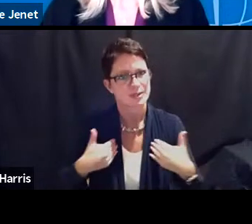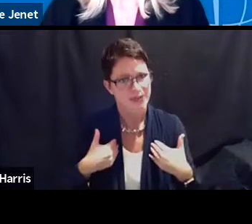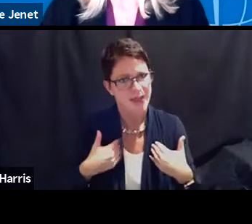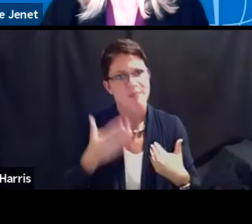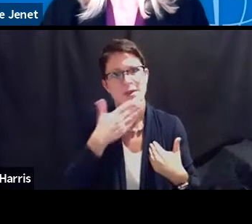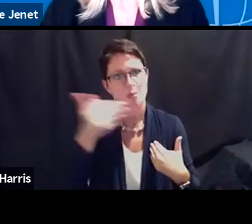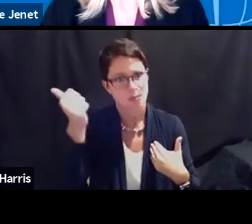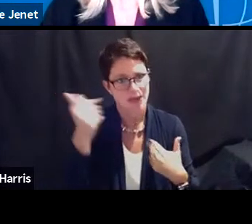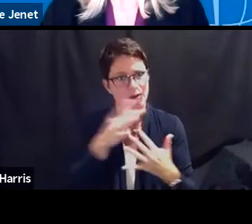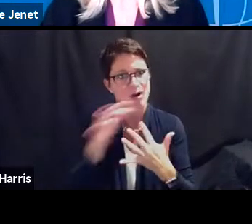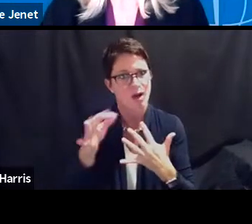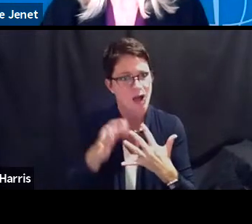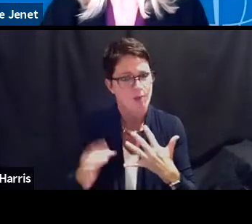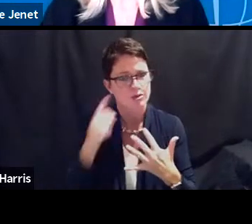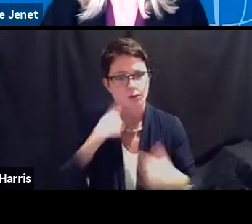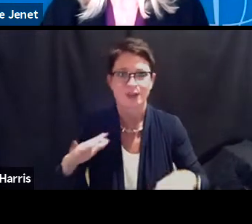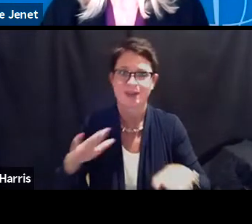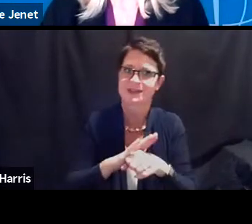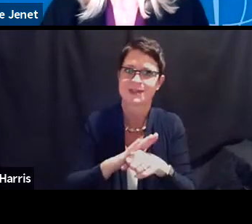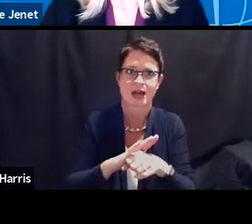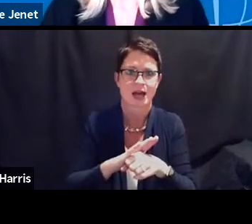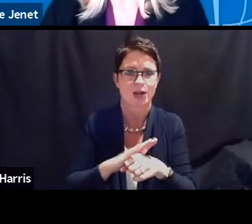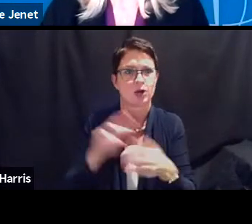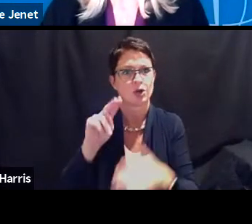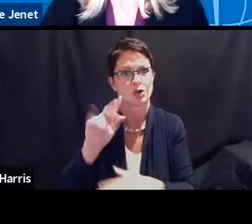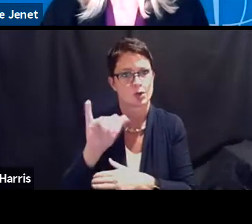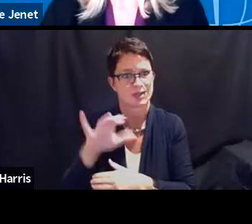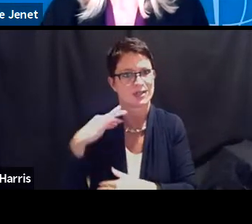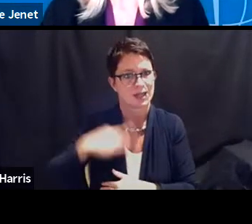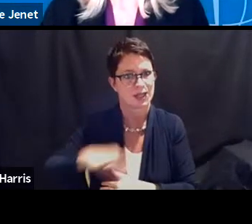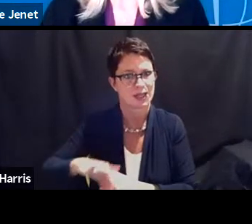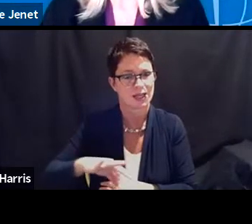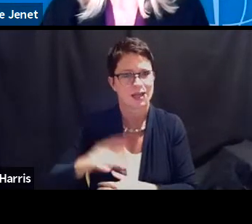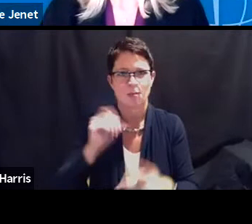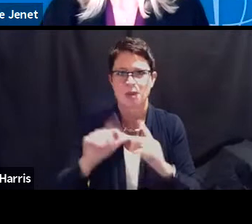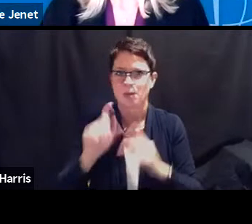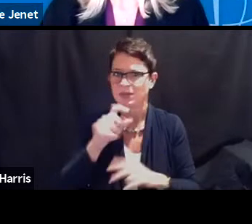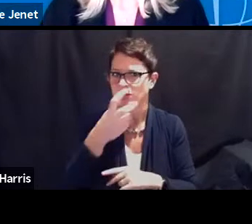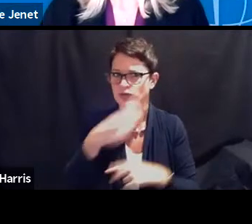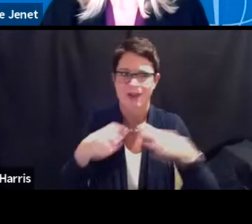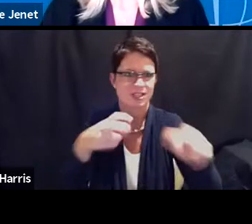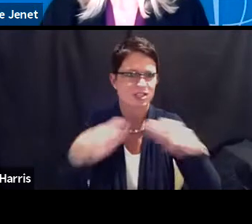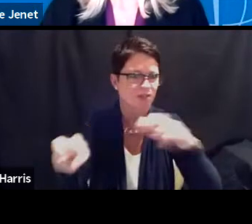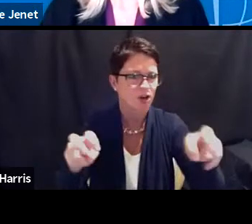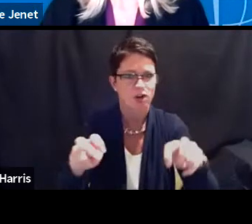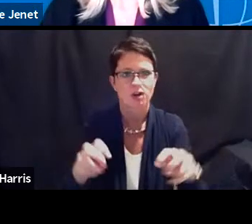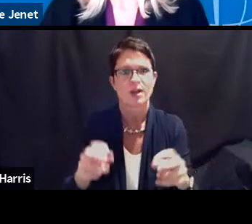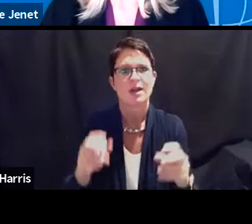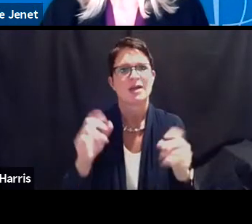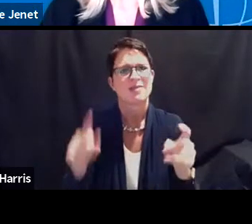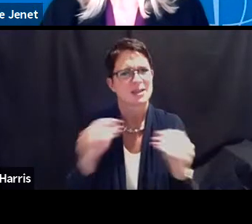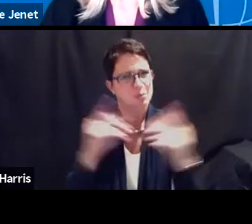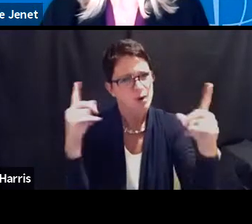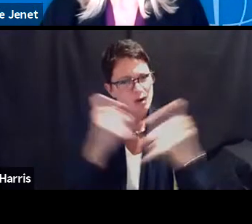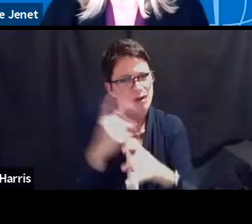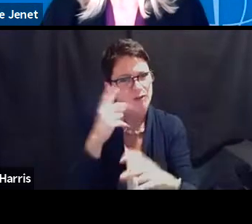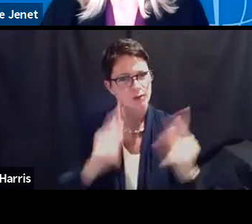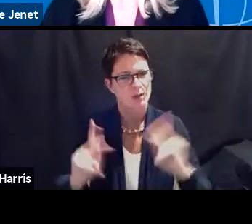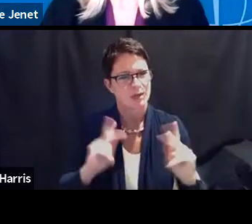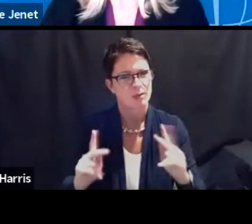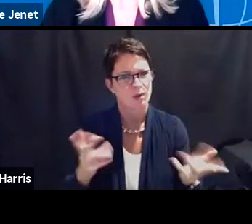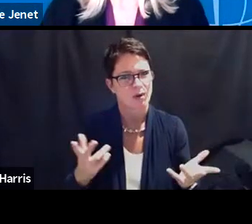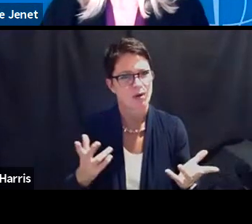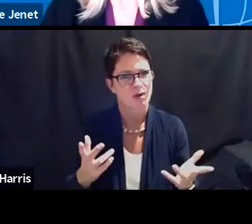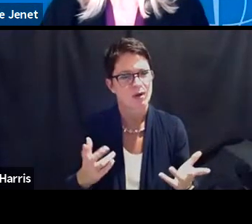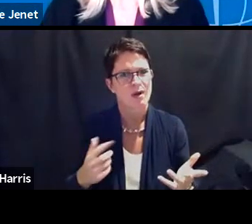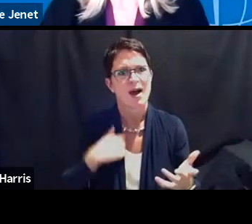better for the entire of New York City. People don't have to transfer. It makes it much more complicated for people. I think